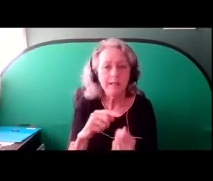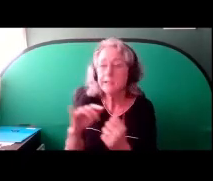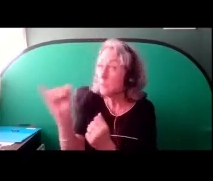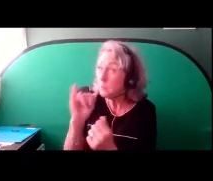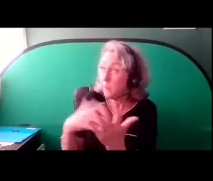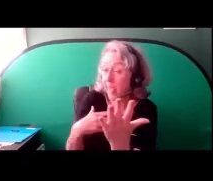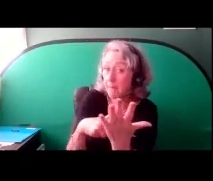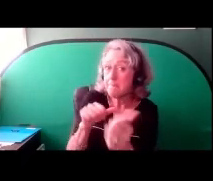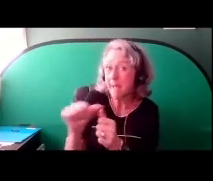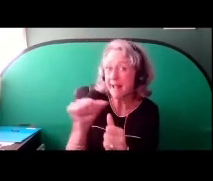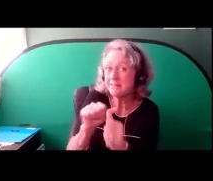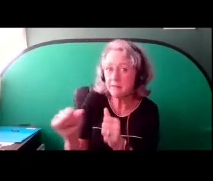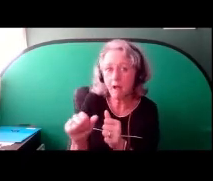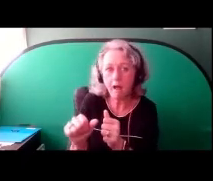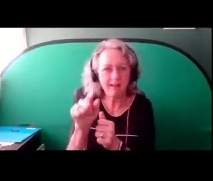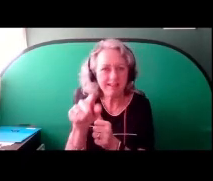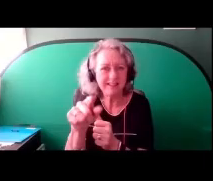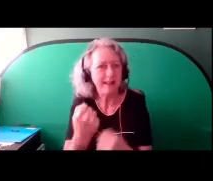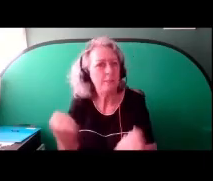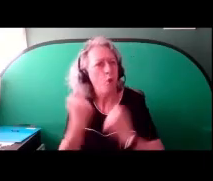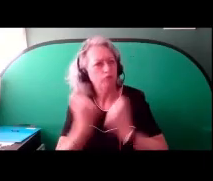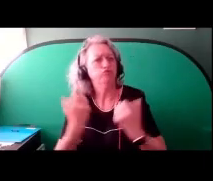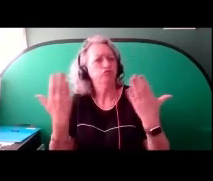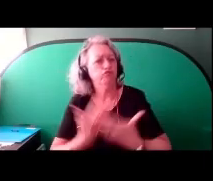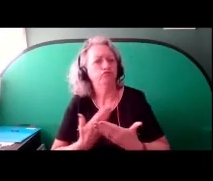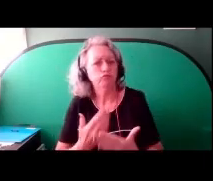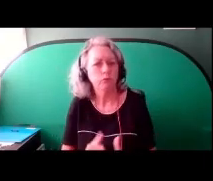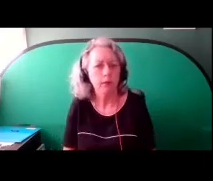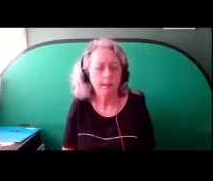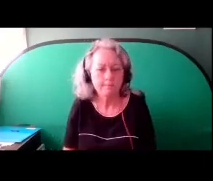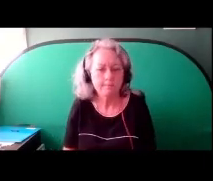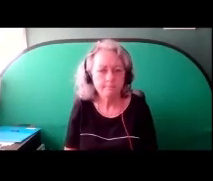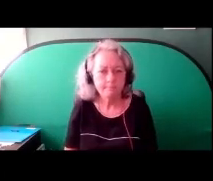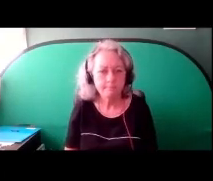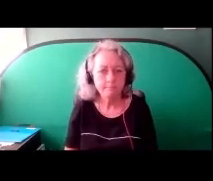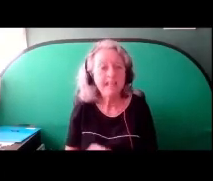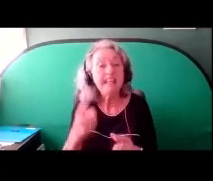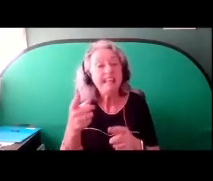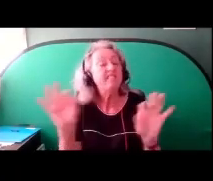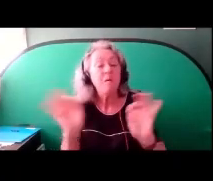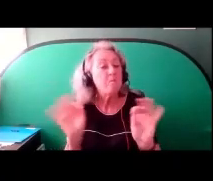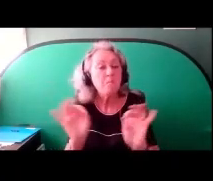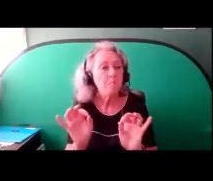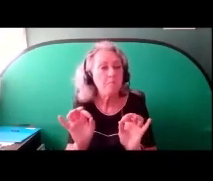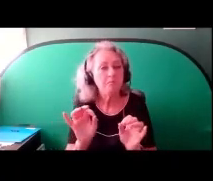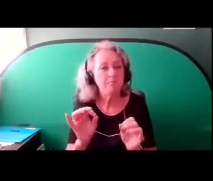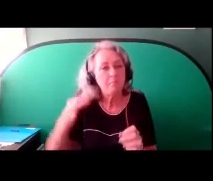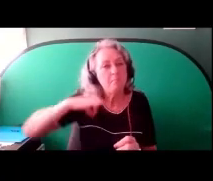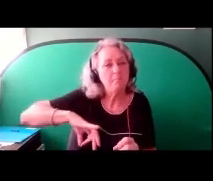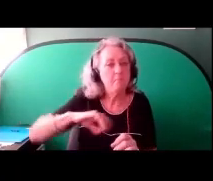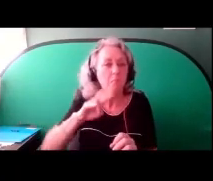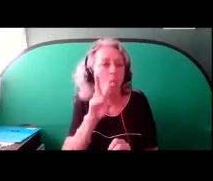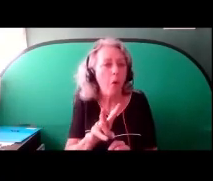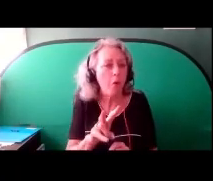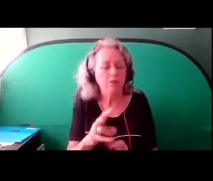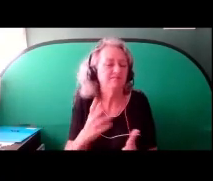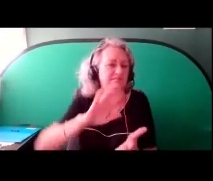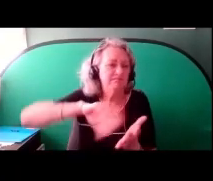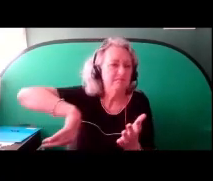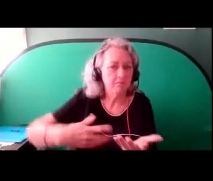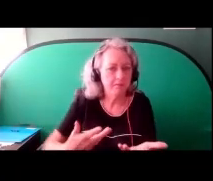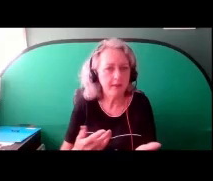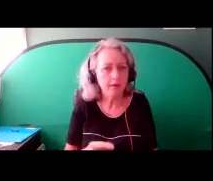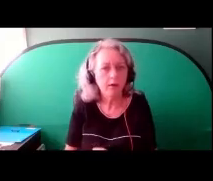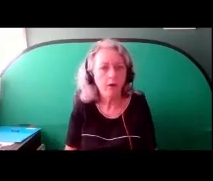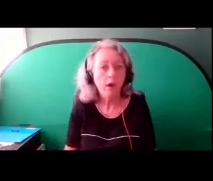it better, or if they don't find any benefit. And for many people, as I say,